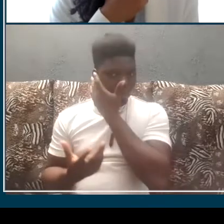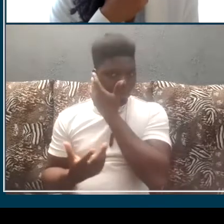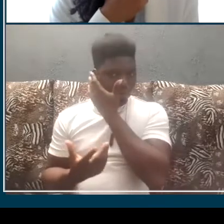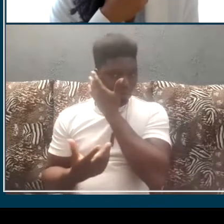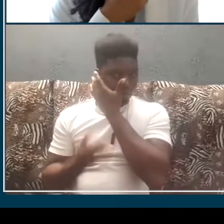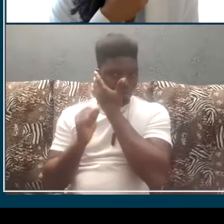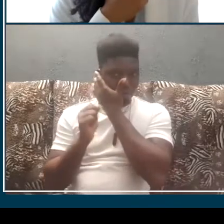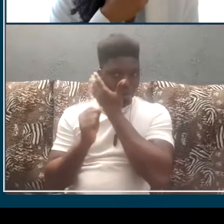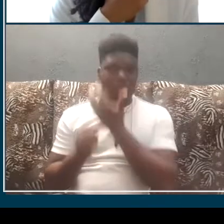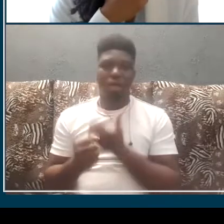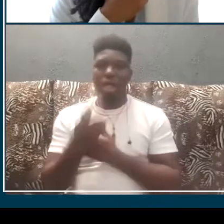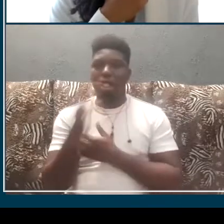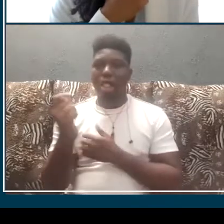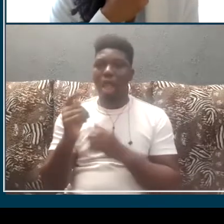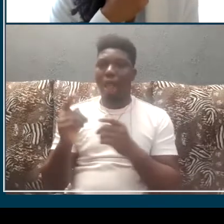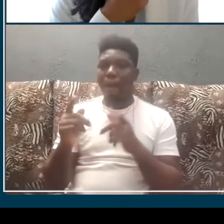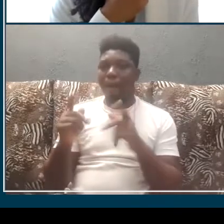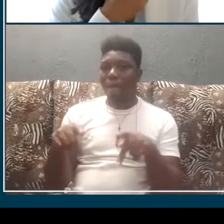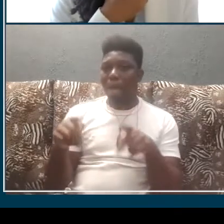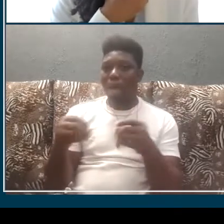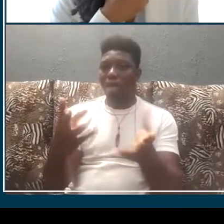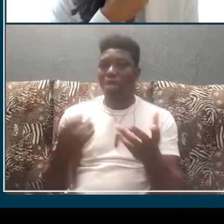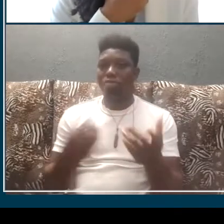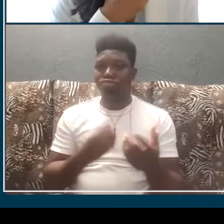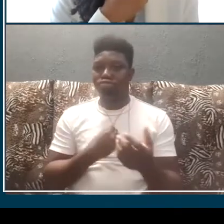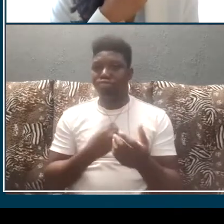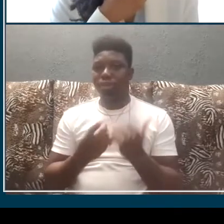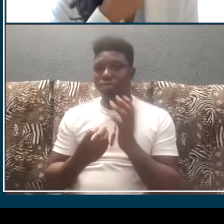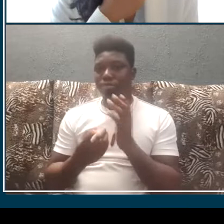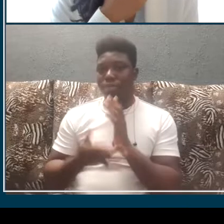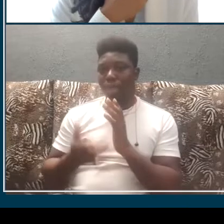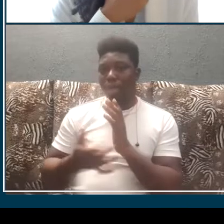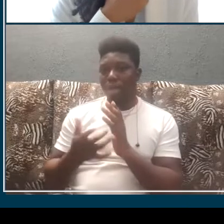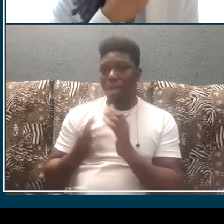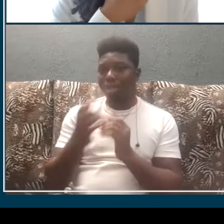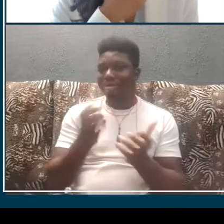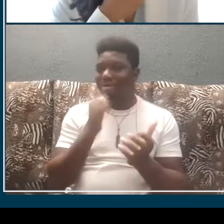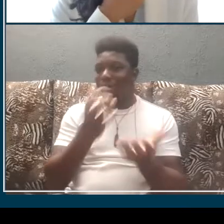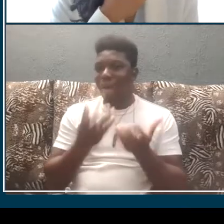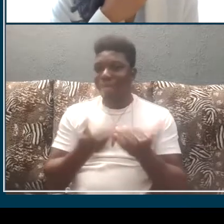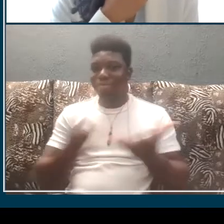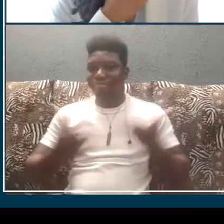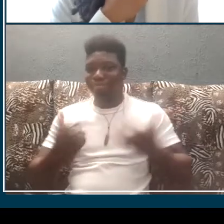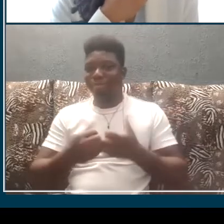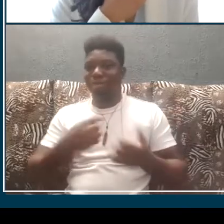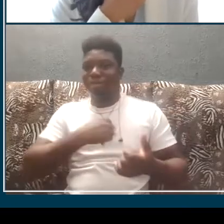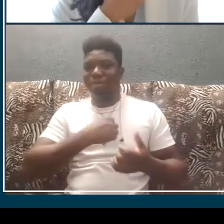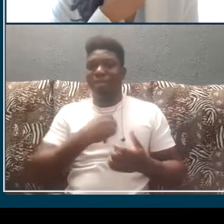me technology, they don't want to interact with me. It's my own stuff I'm picking up, but they want to talk